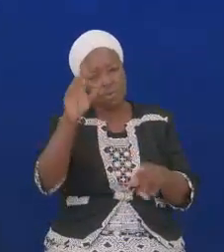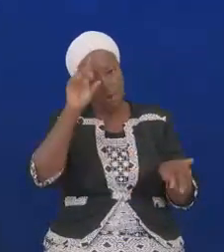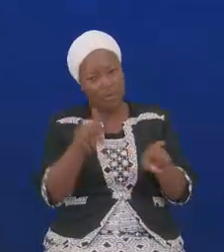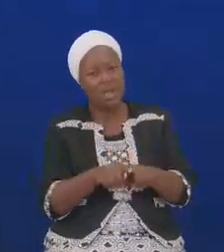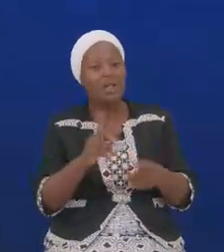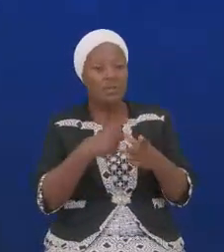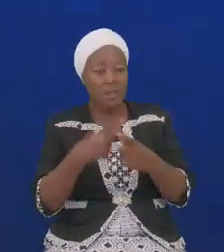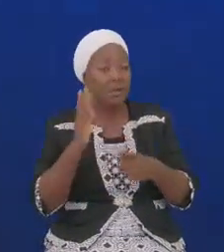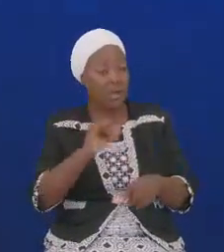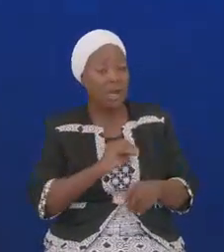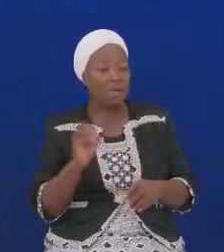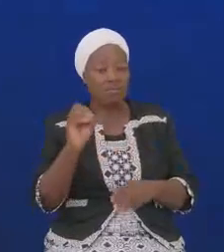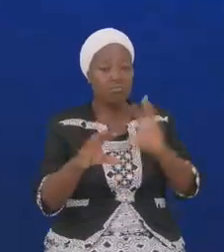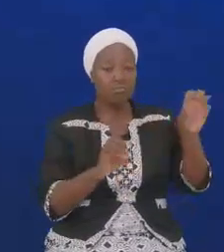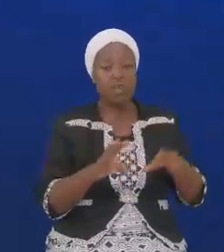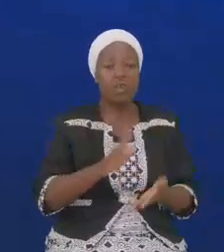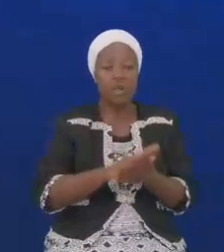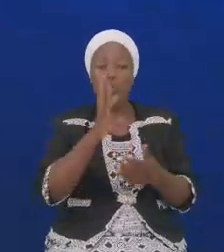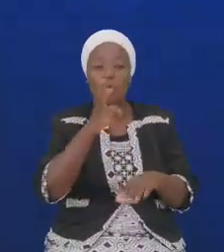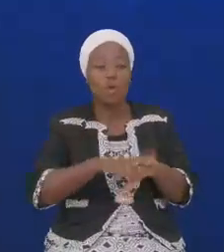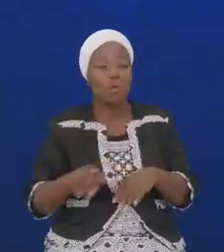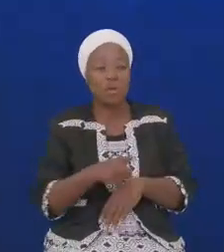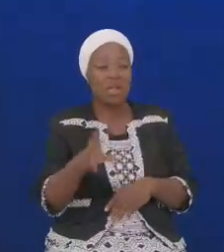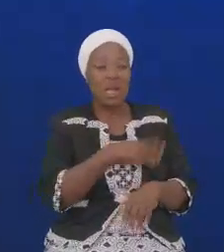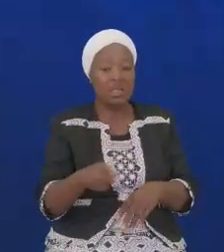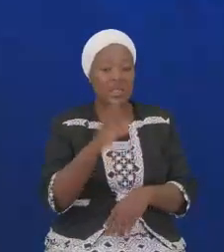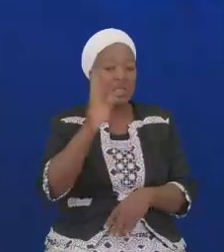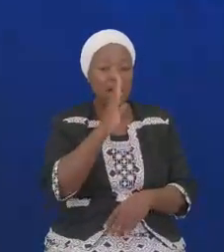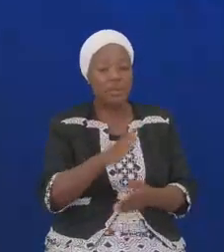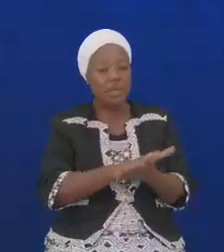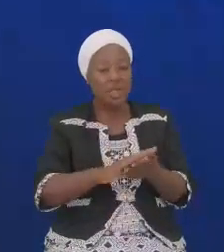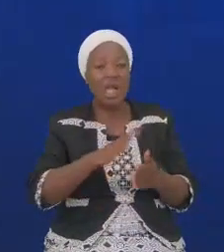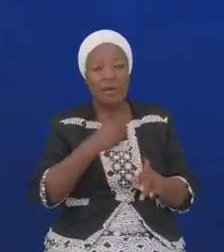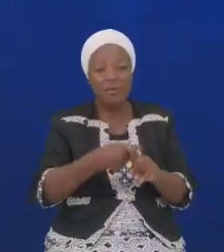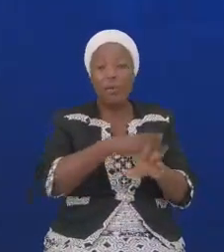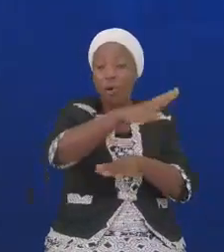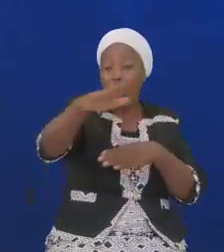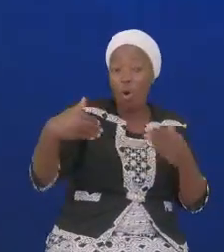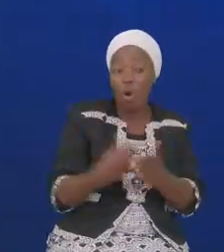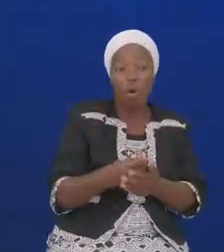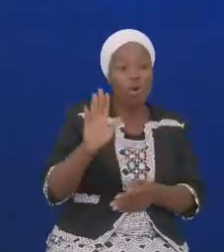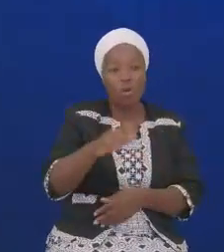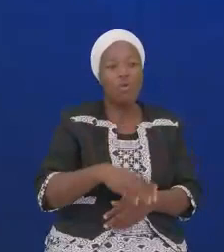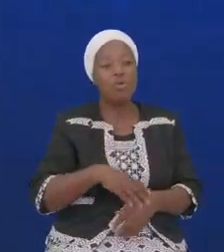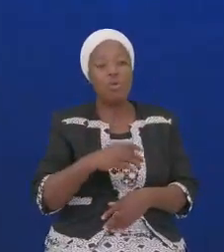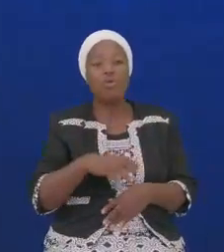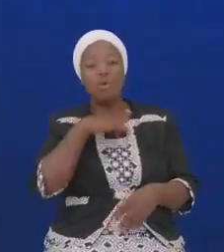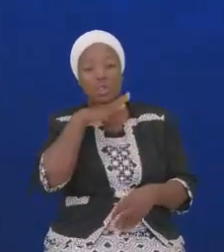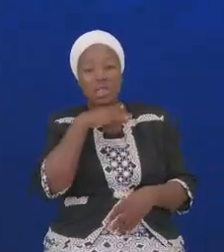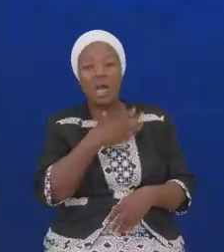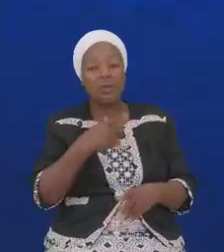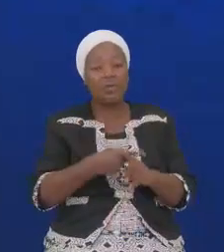sprinkle clean water upon them, and they shall be clean. And from all your filthiness and from all